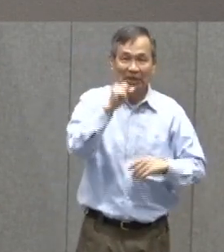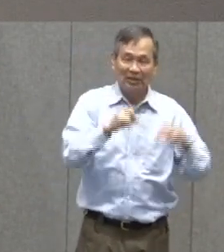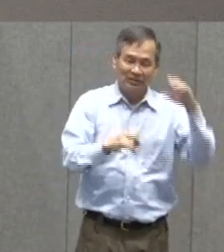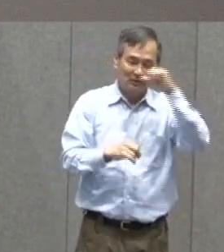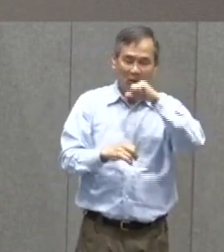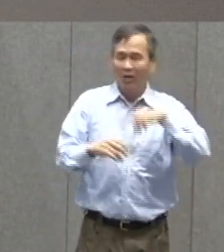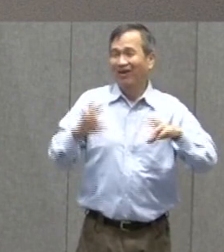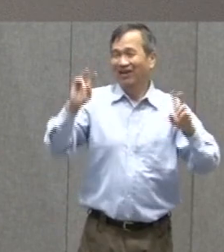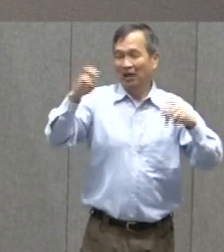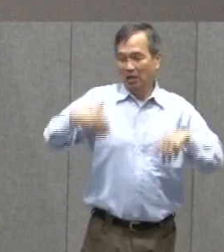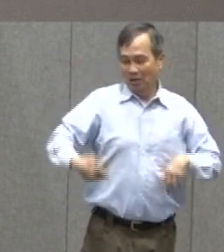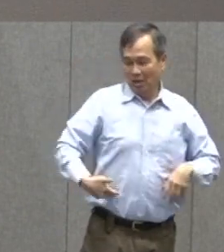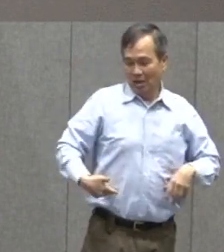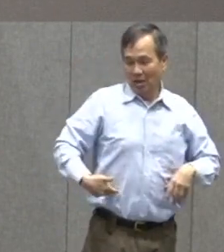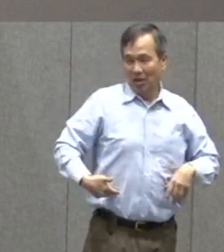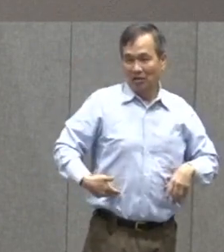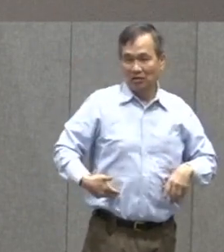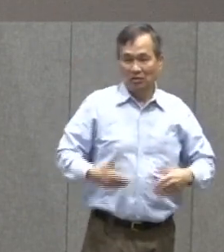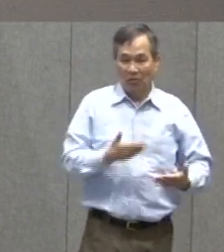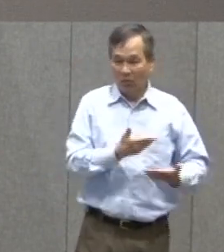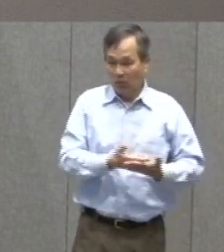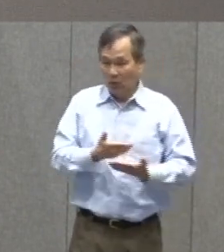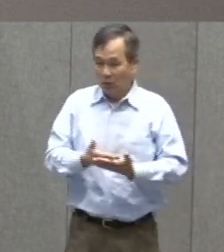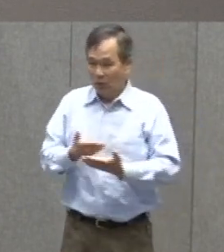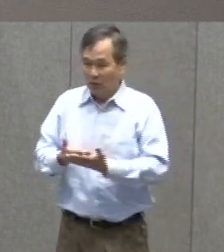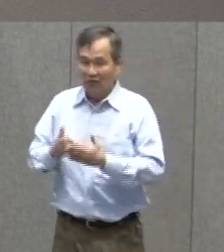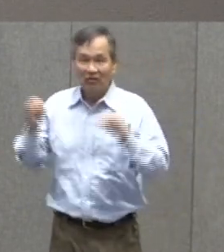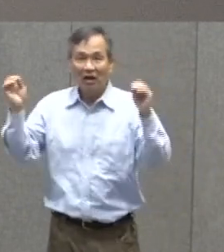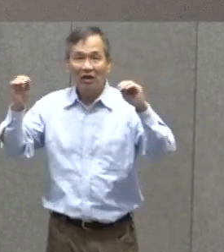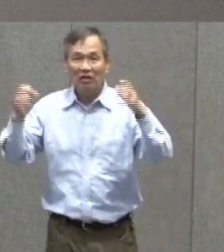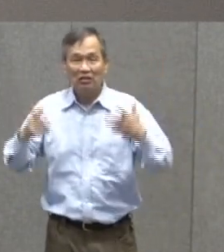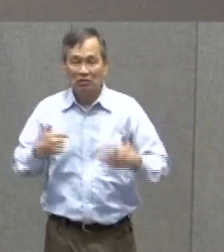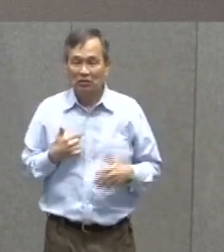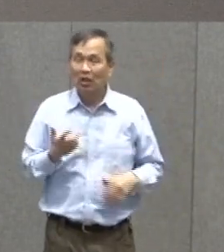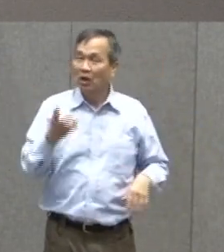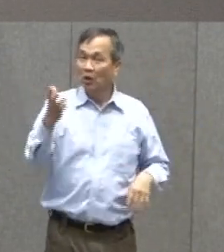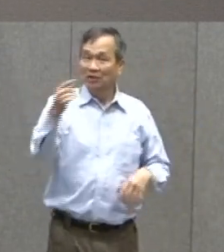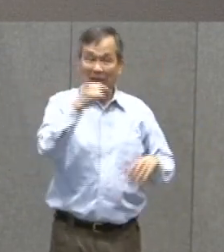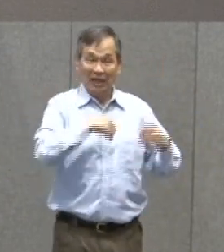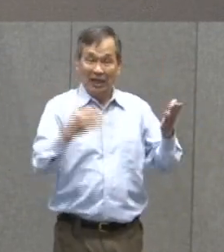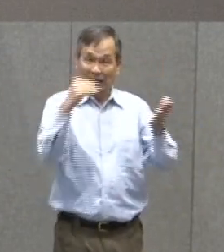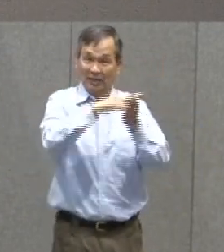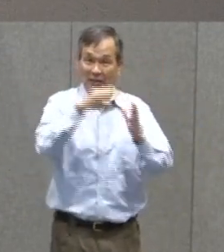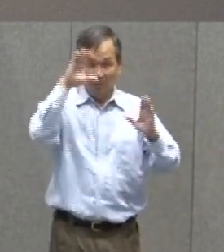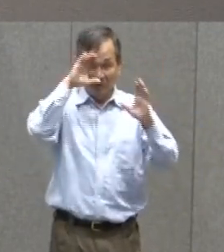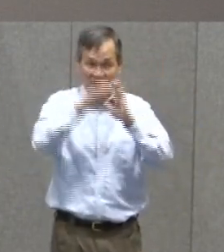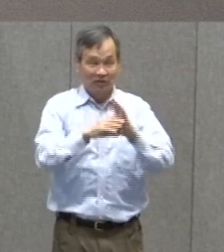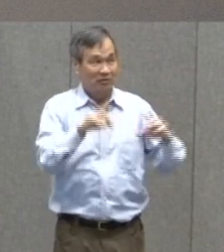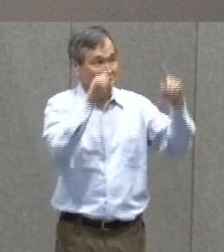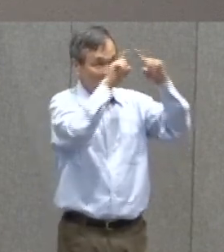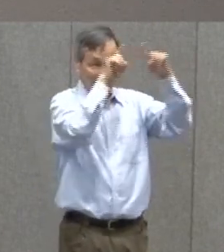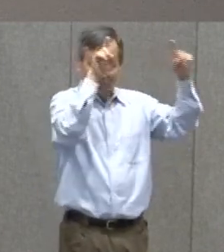hunch without proof. So, I think, so let's walk back to my photograph over